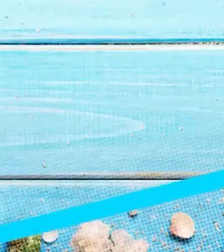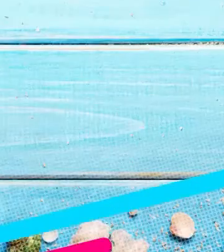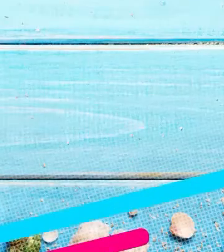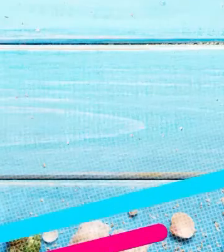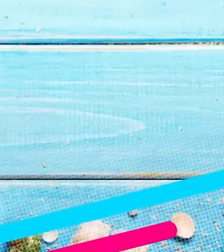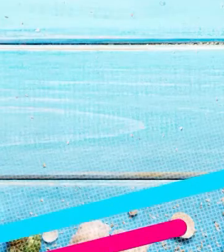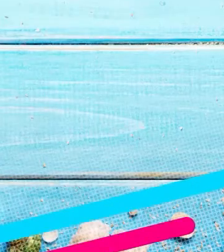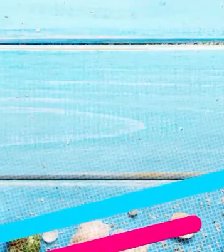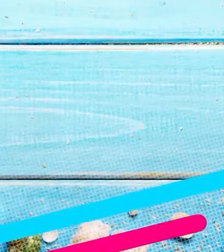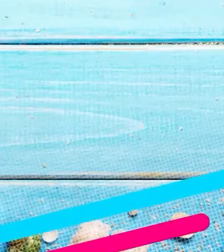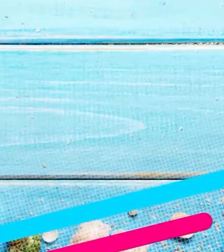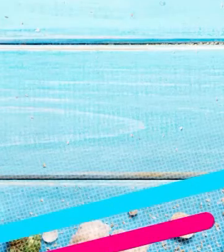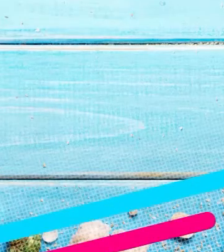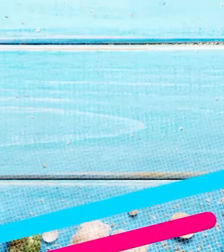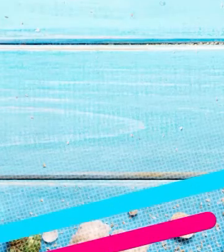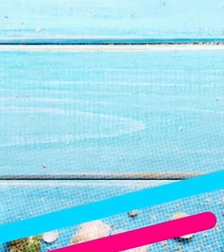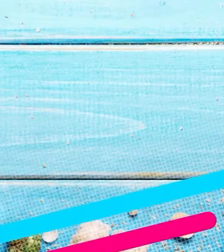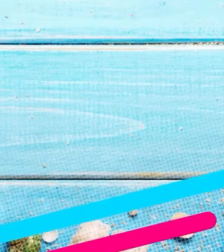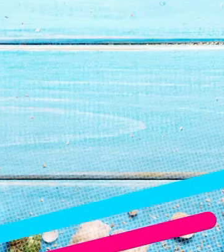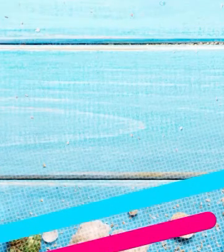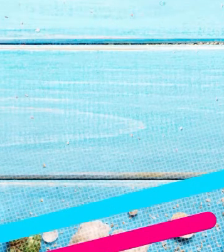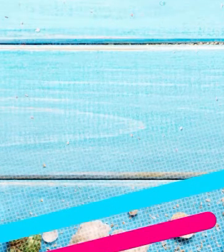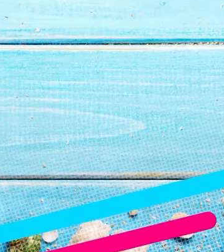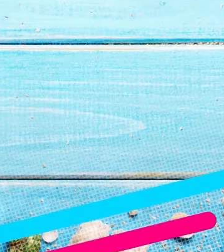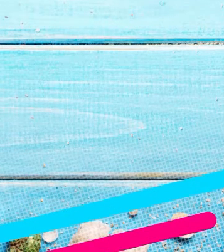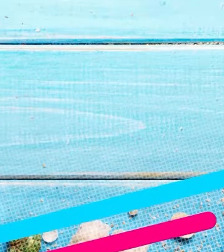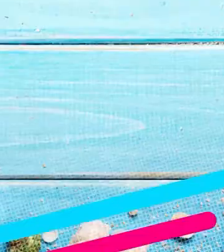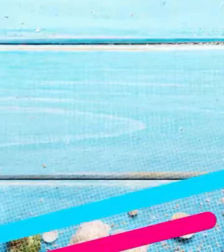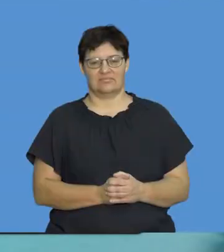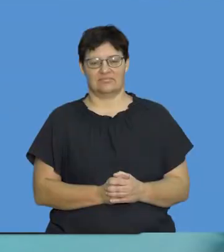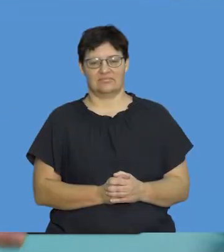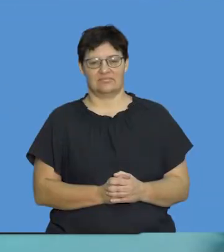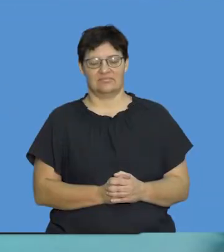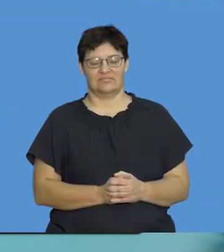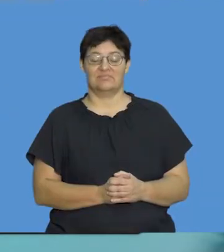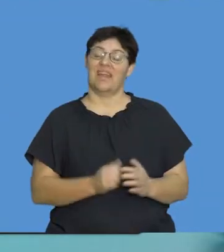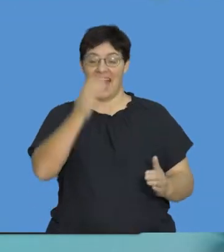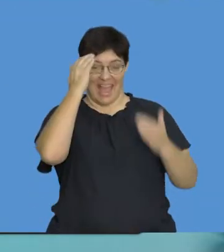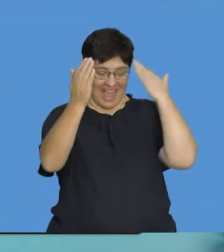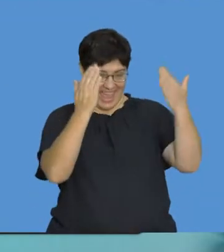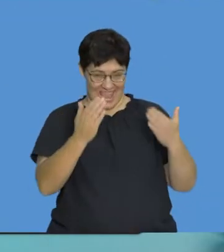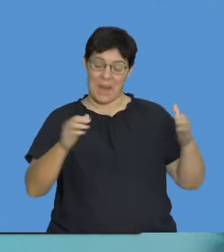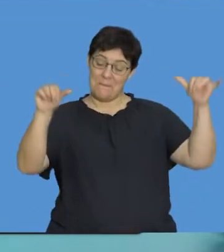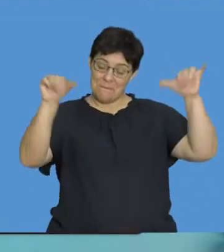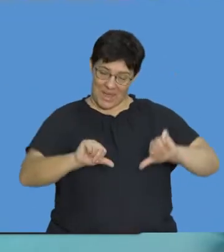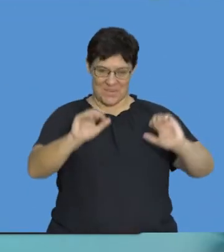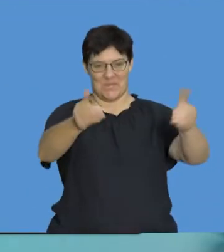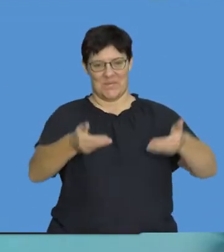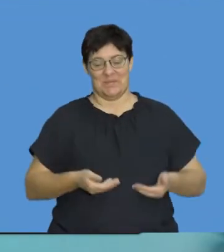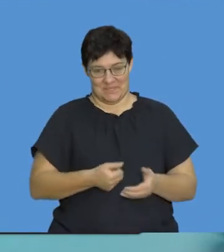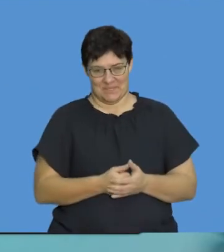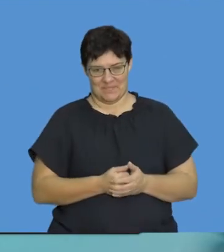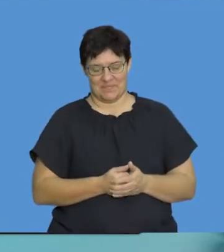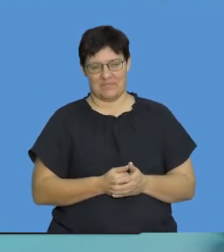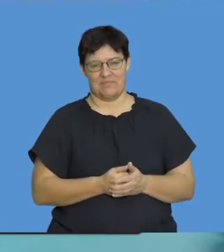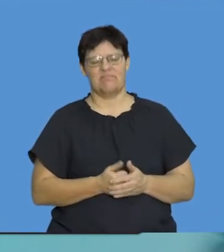Hi guys, welcome back. So right now we're going to